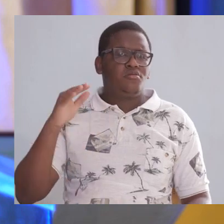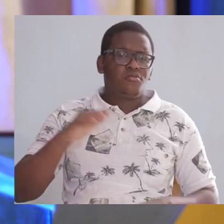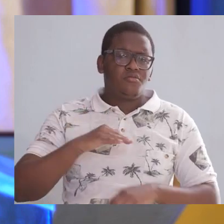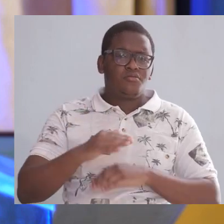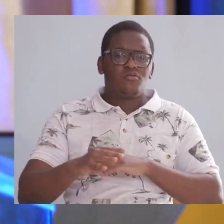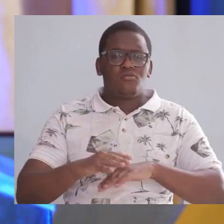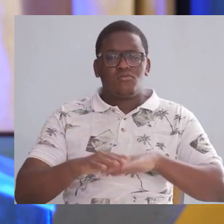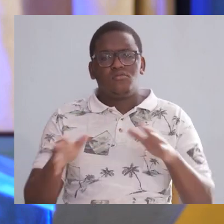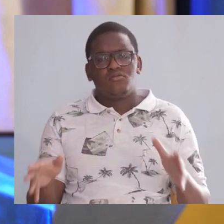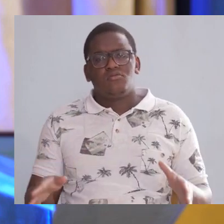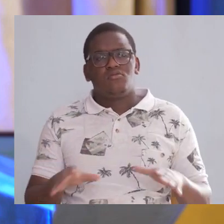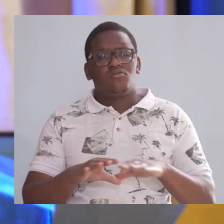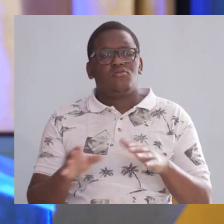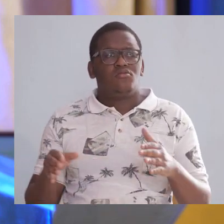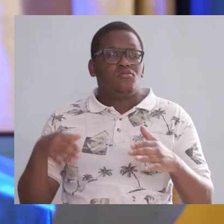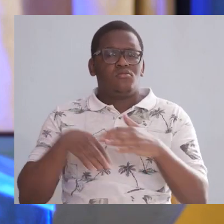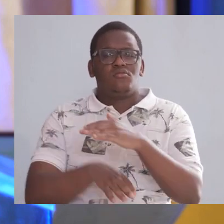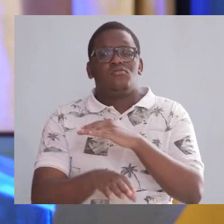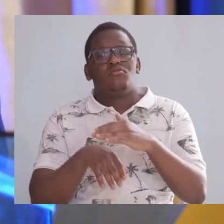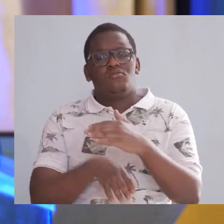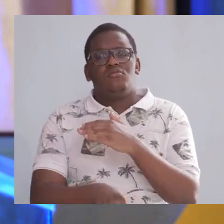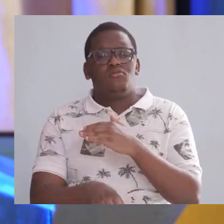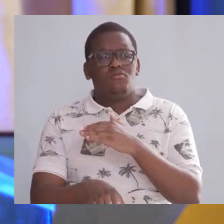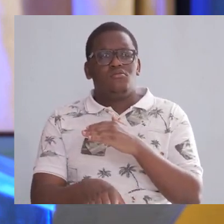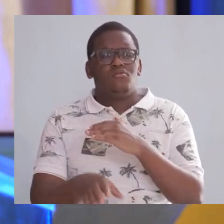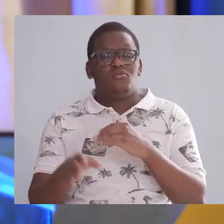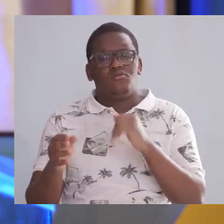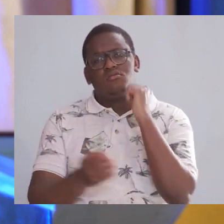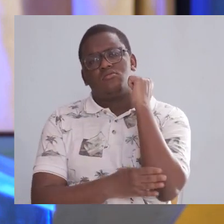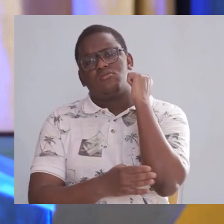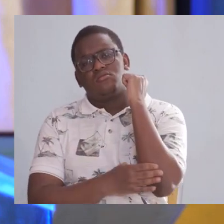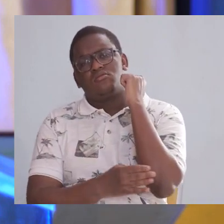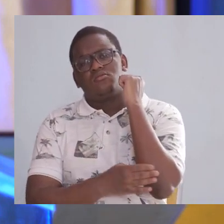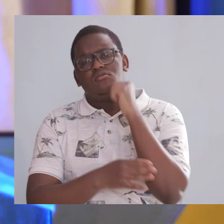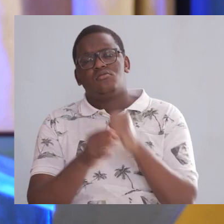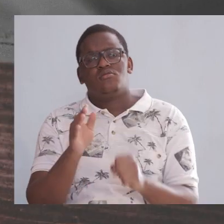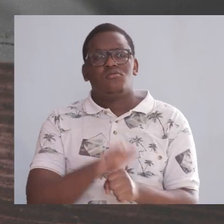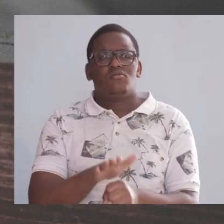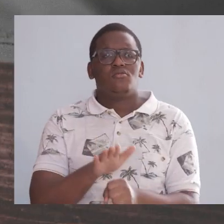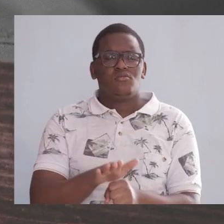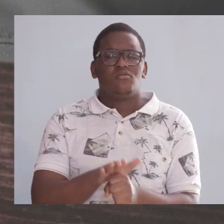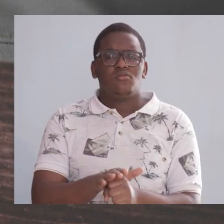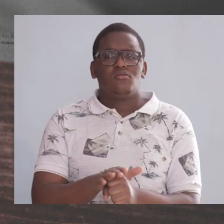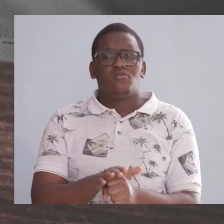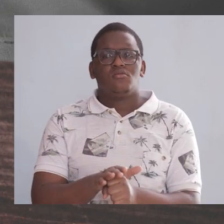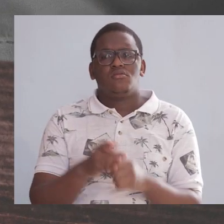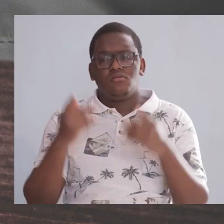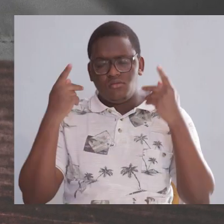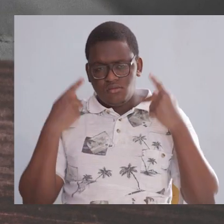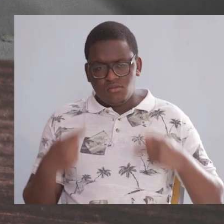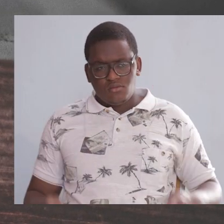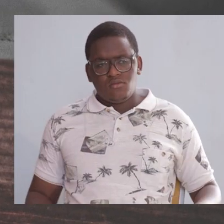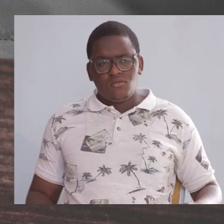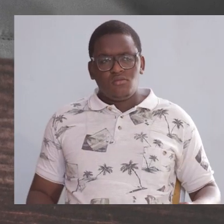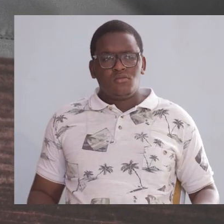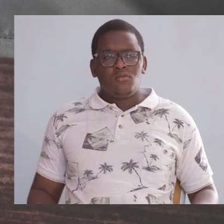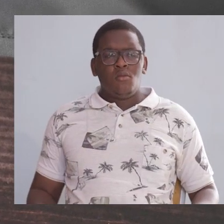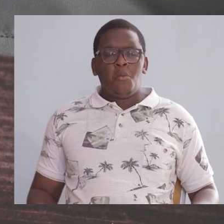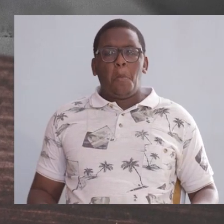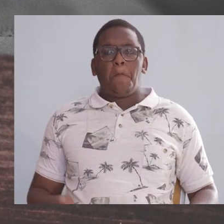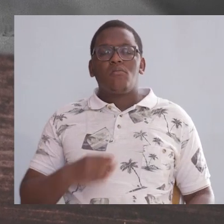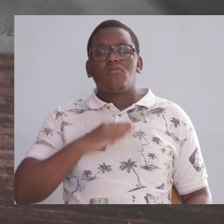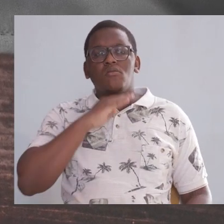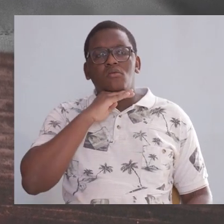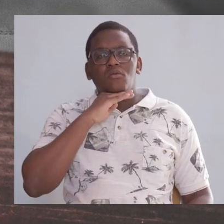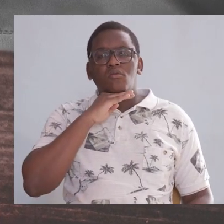Very, very unfortunate. I believe that we have heard of many people who have died in the course of stealing. The Bible says the wages